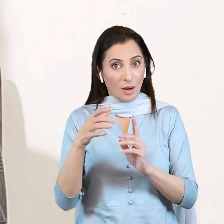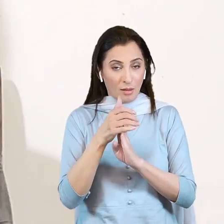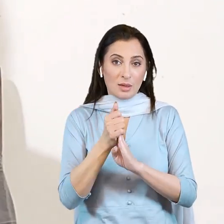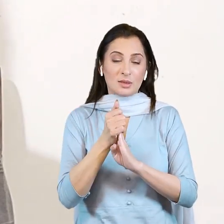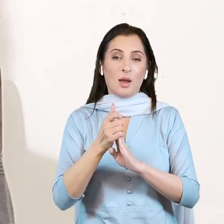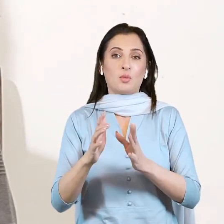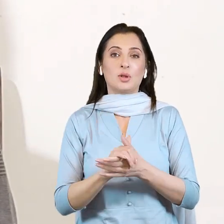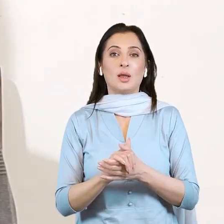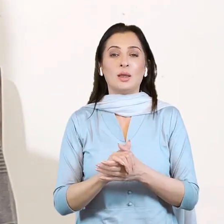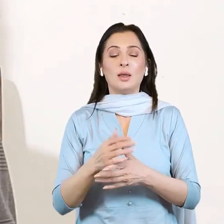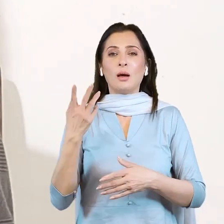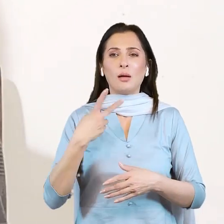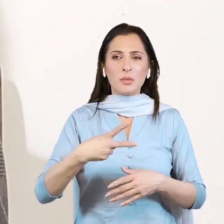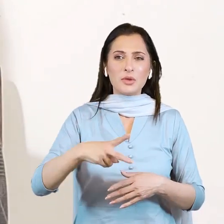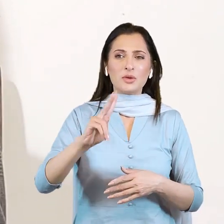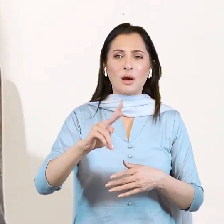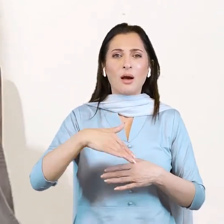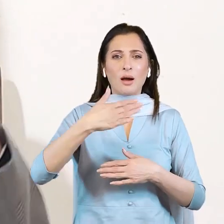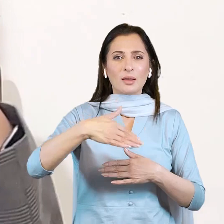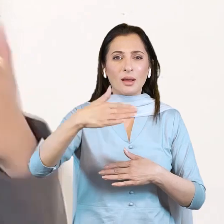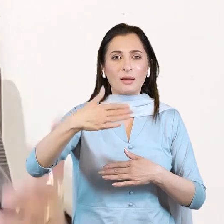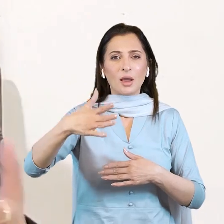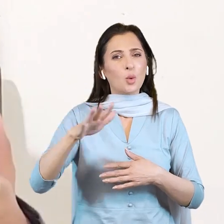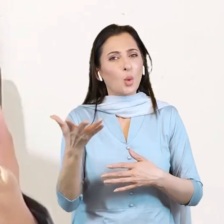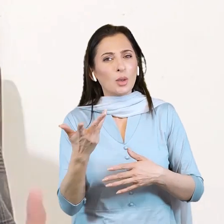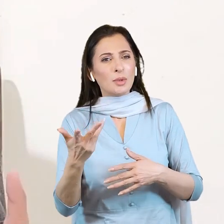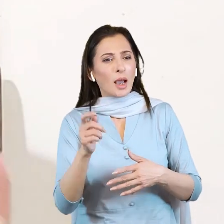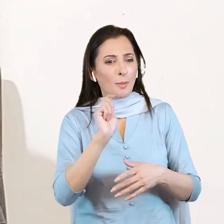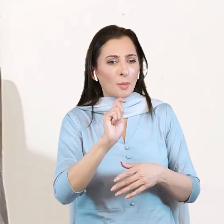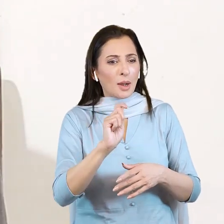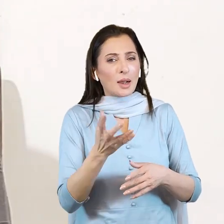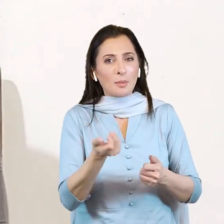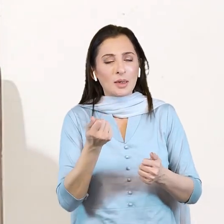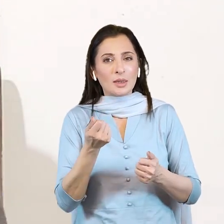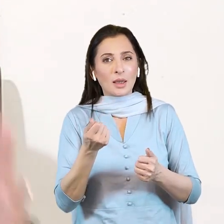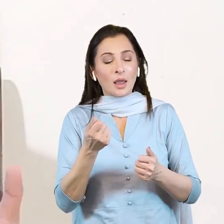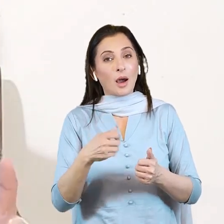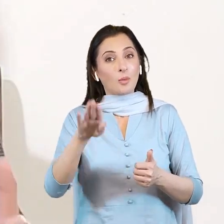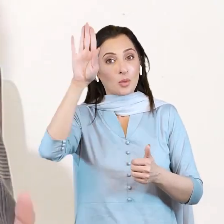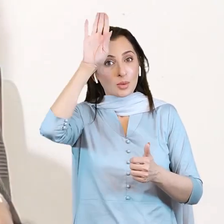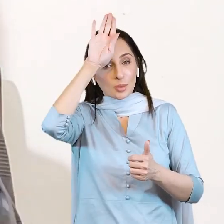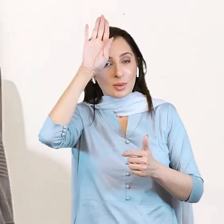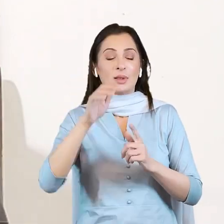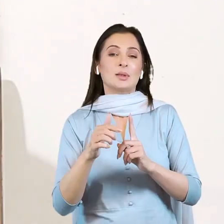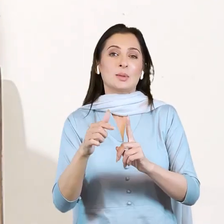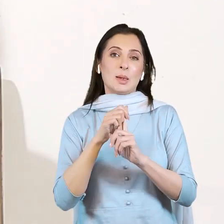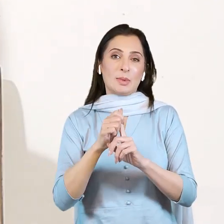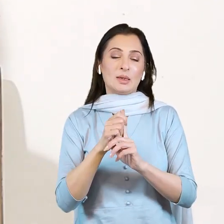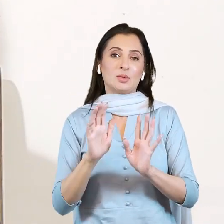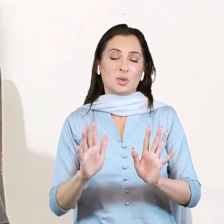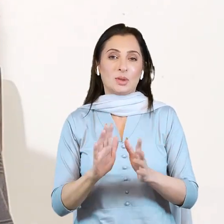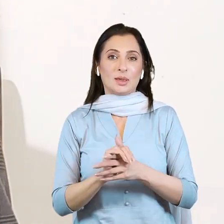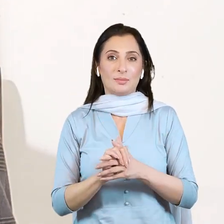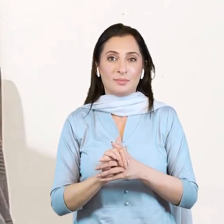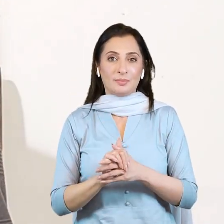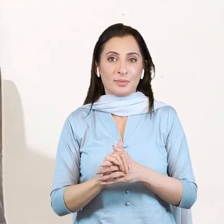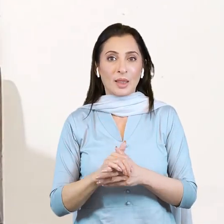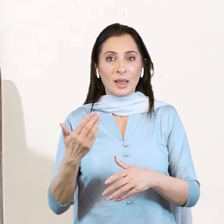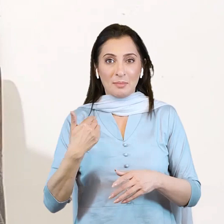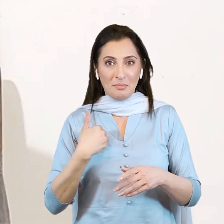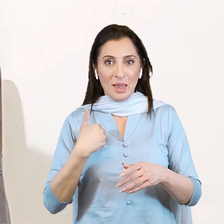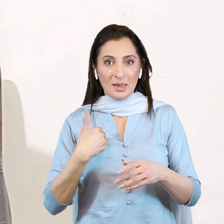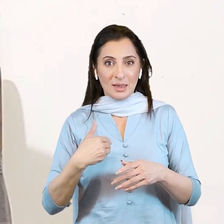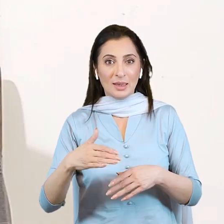A leader. To me, leaders have a vision and a goal. They're confident, determined, and hardworking.